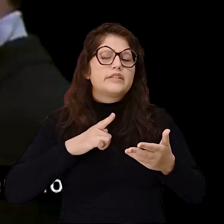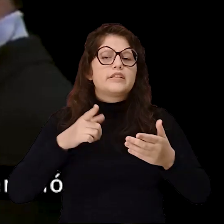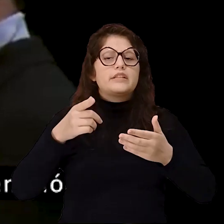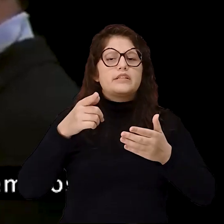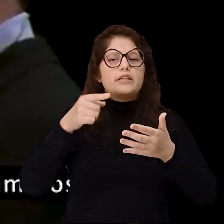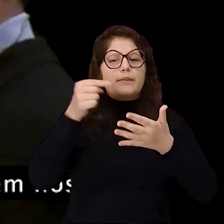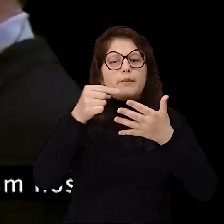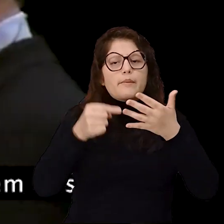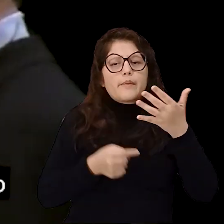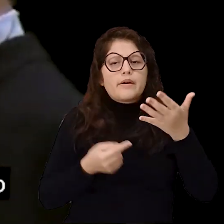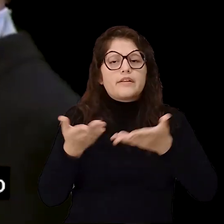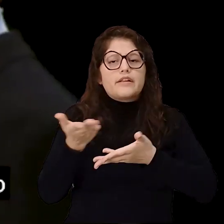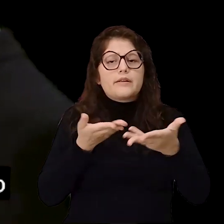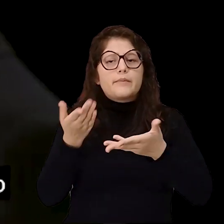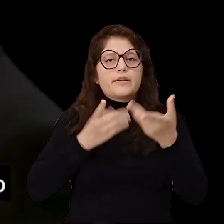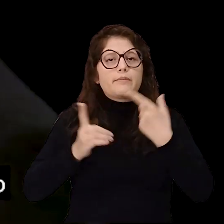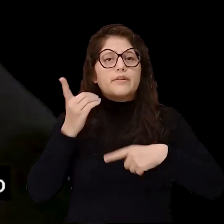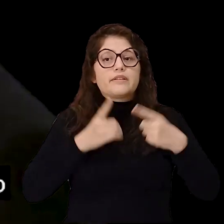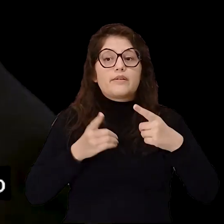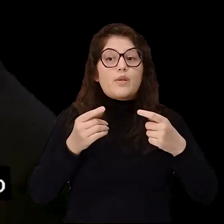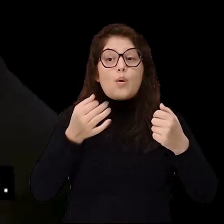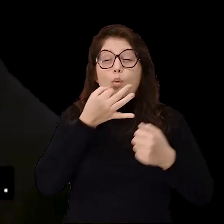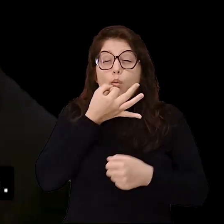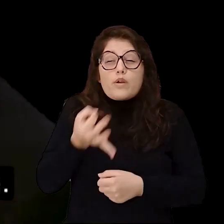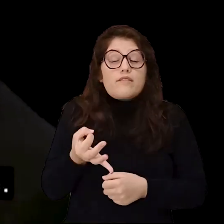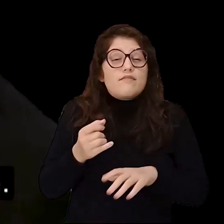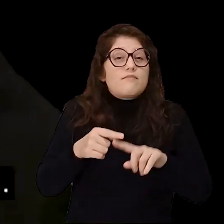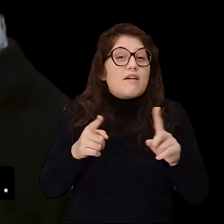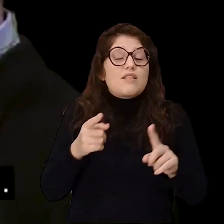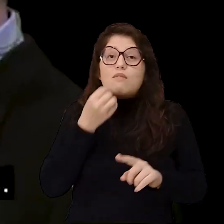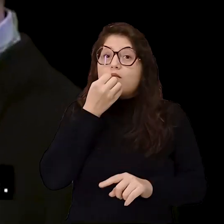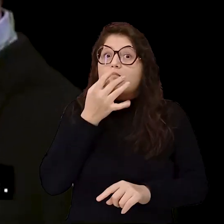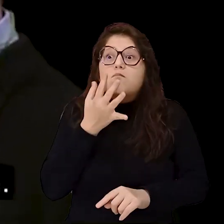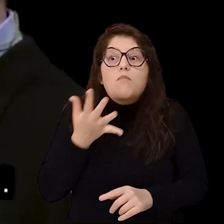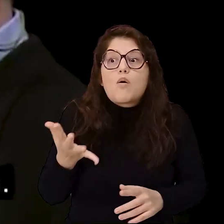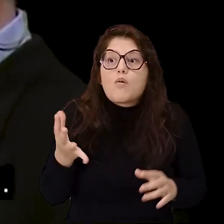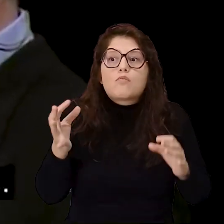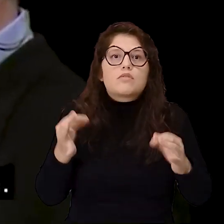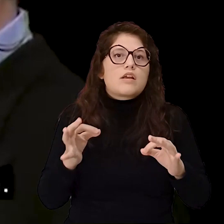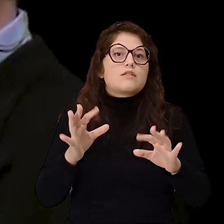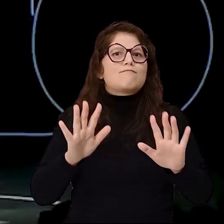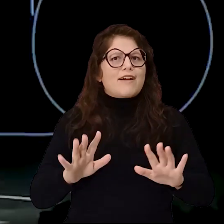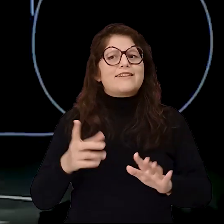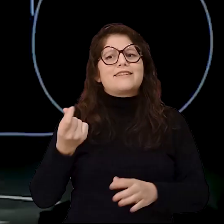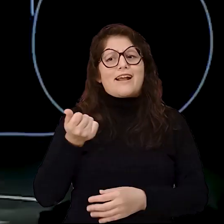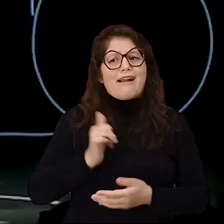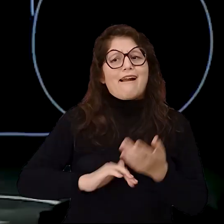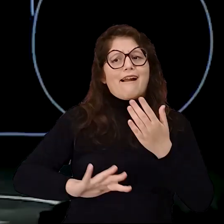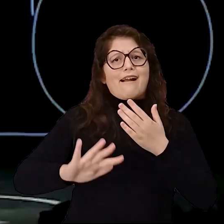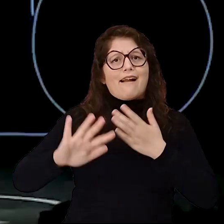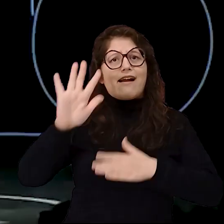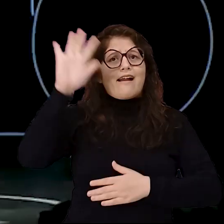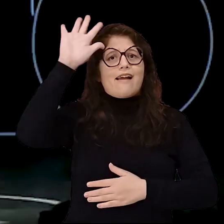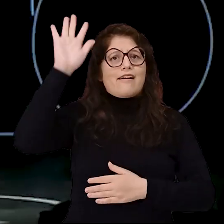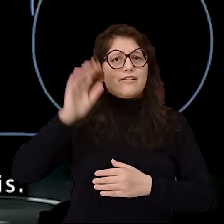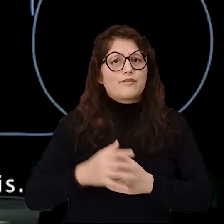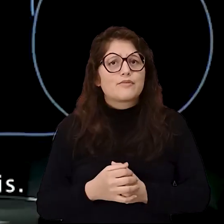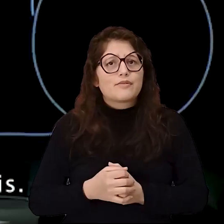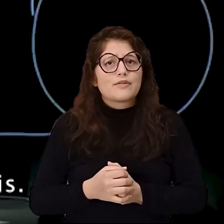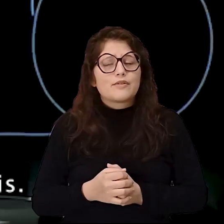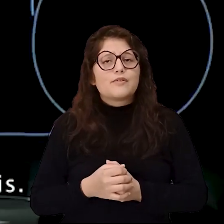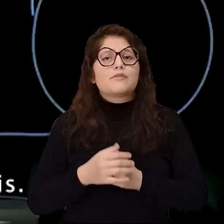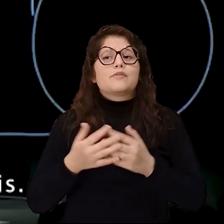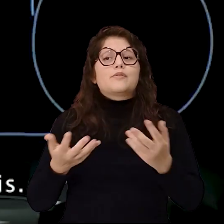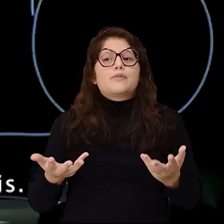braided so deep into us that there was no separating it from our character and personality. I want to say that the treatments we have